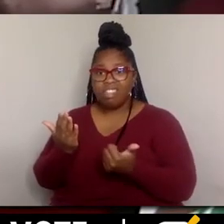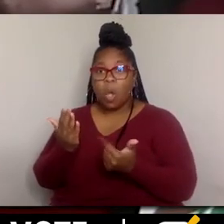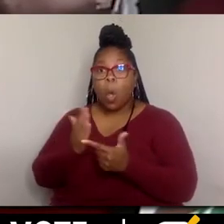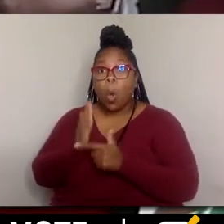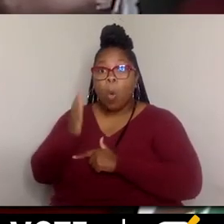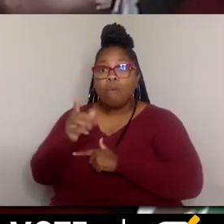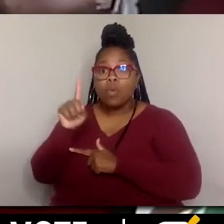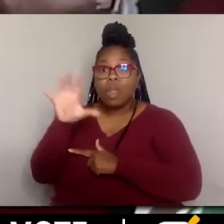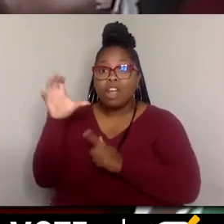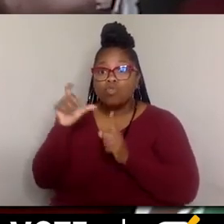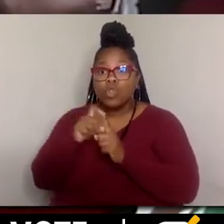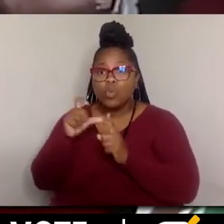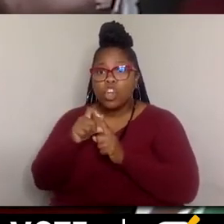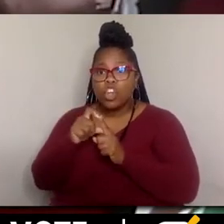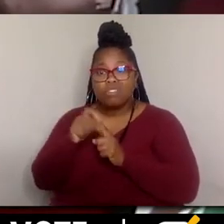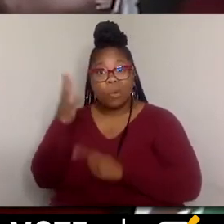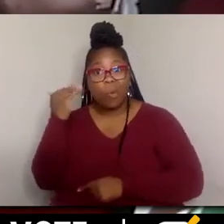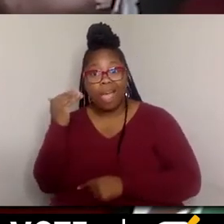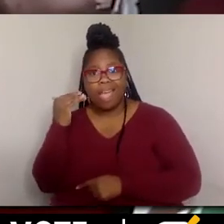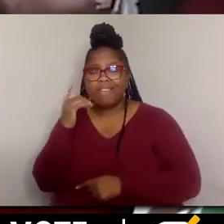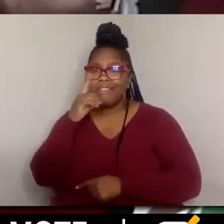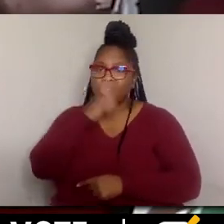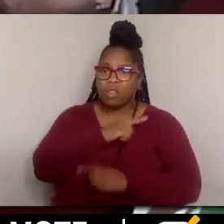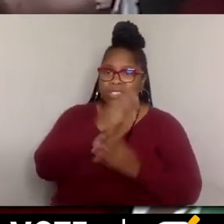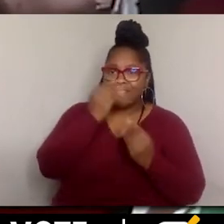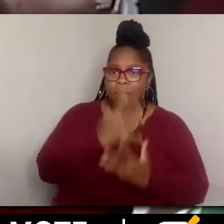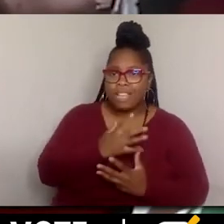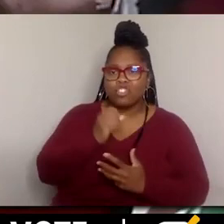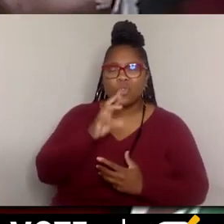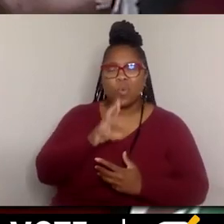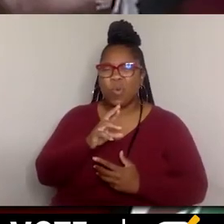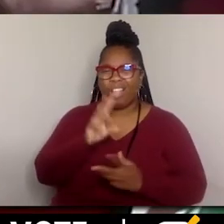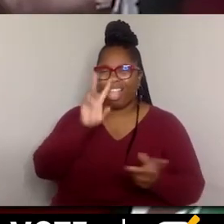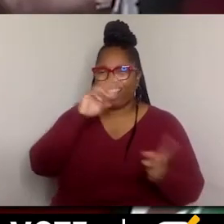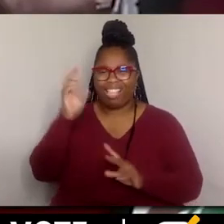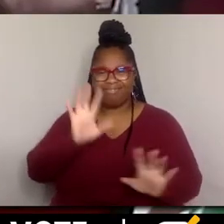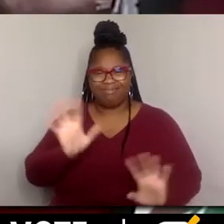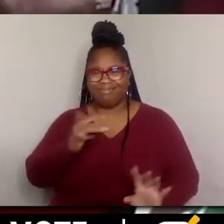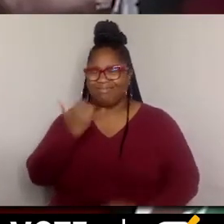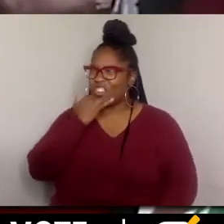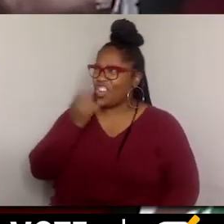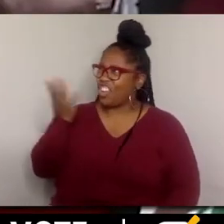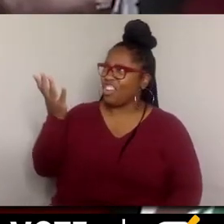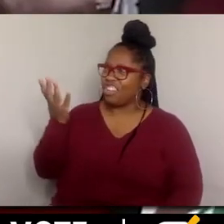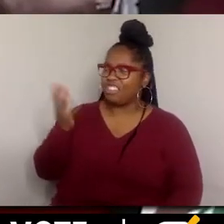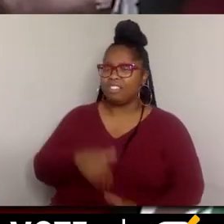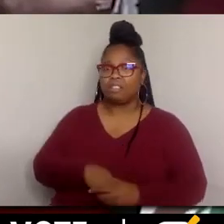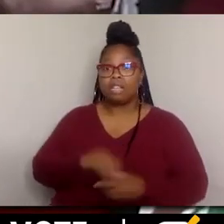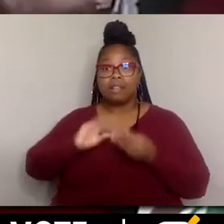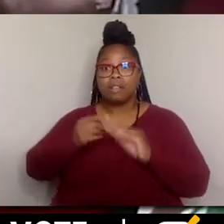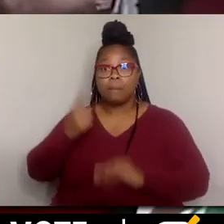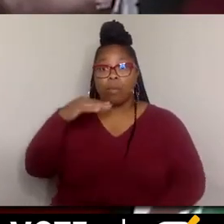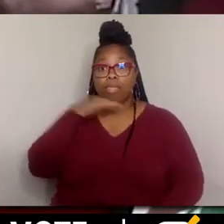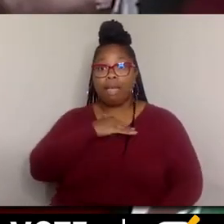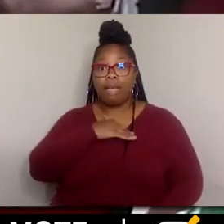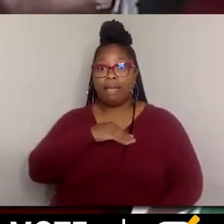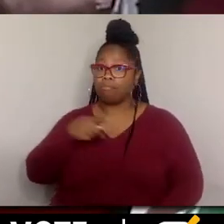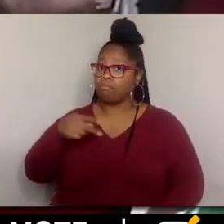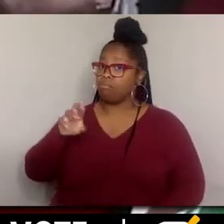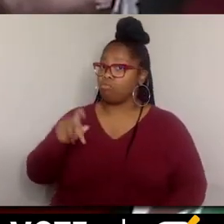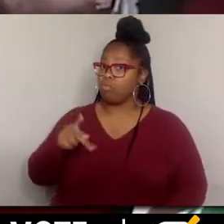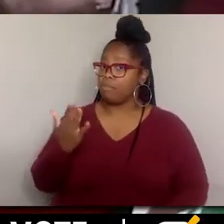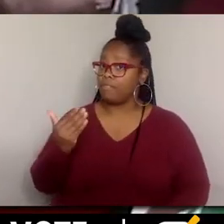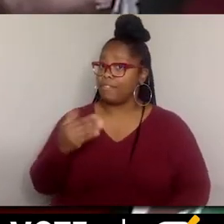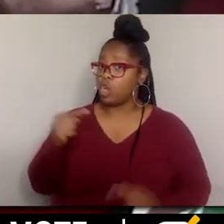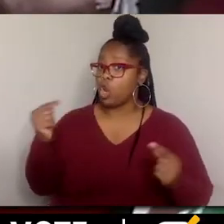tactics. Their number one lie, that Prop 15 hurts homeowners. You may hear your friends